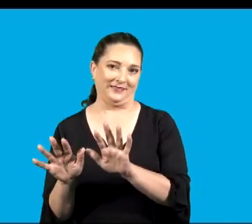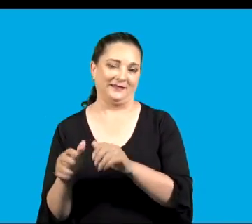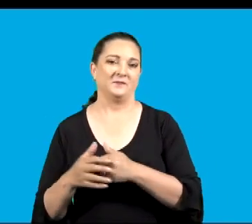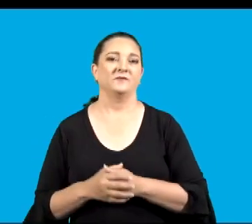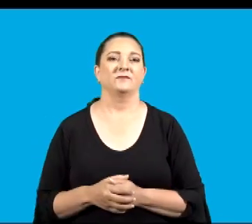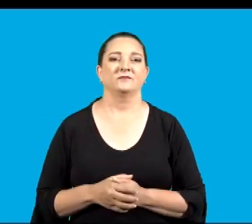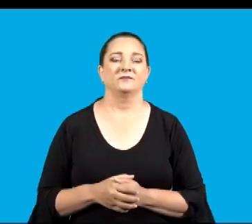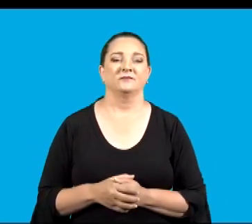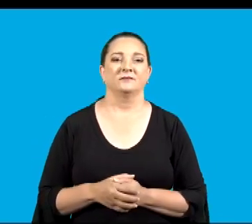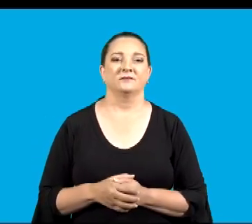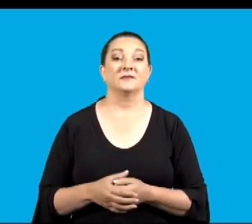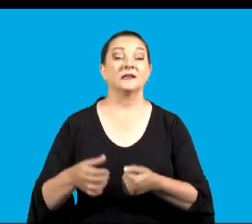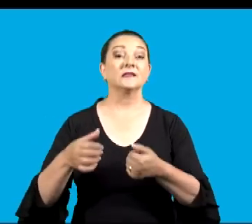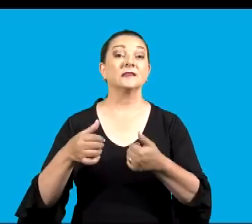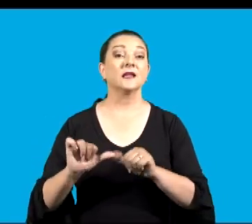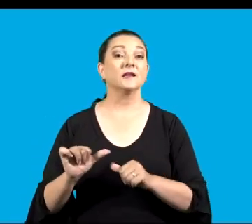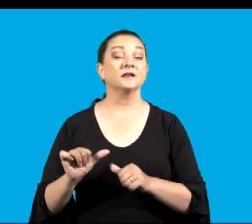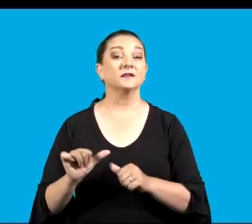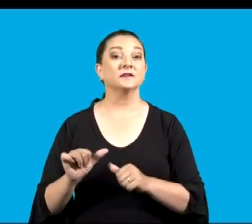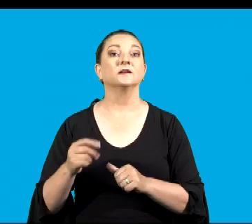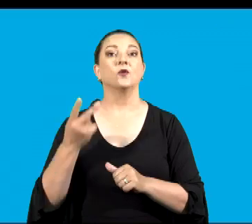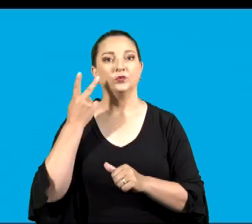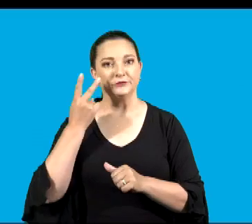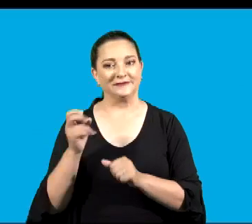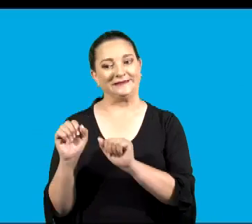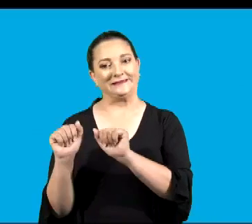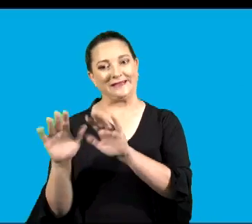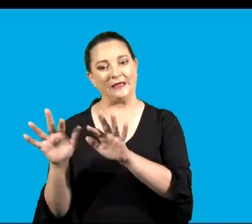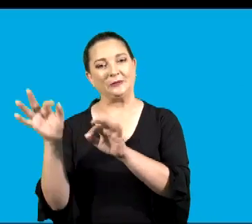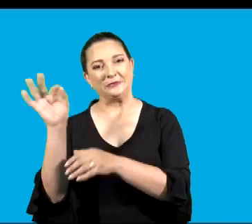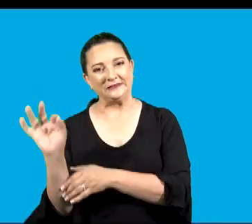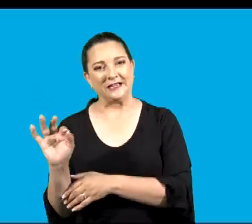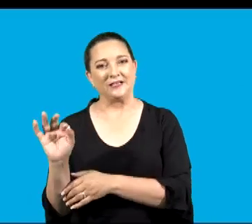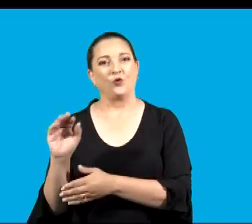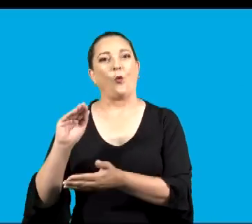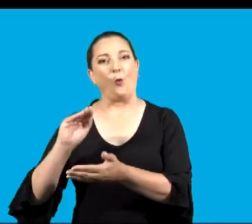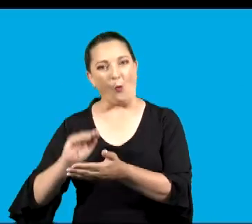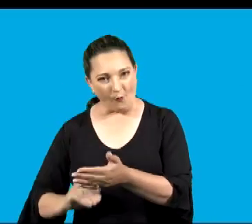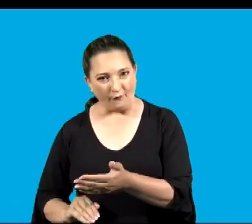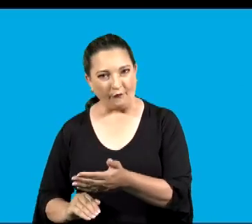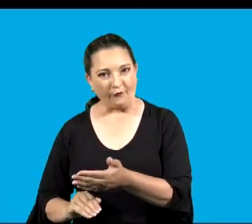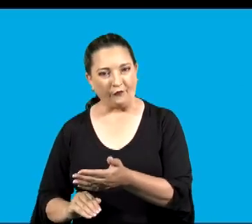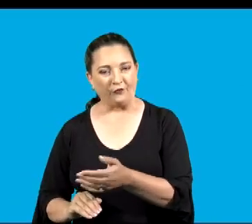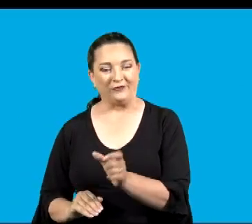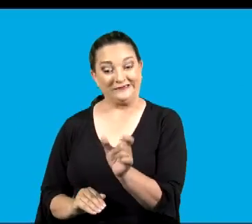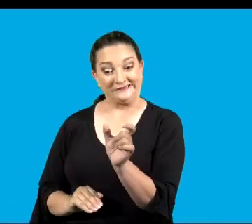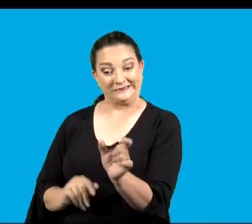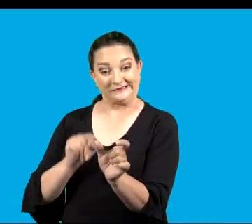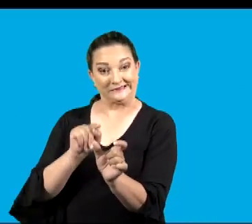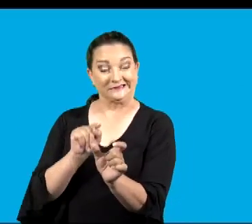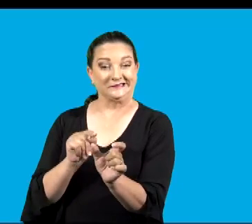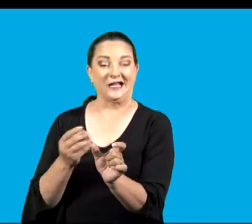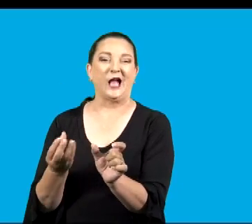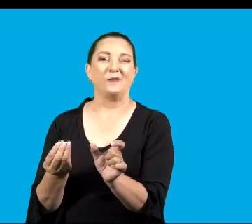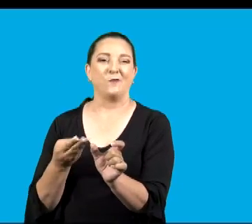10%. So we then get 10% of this amount,